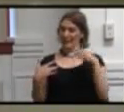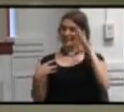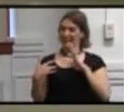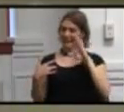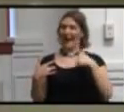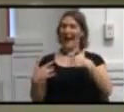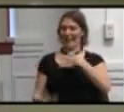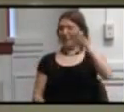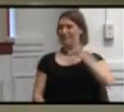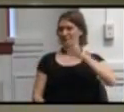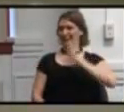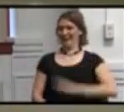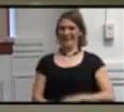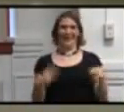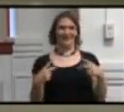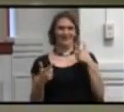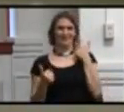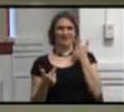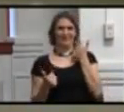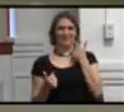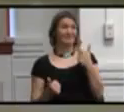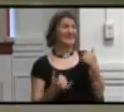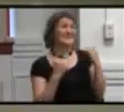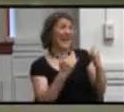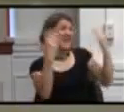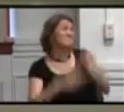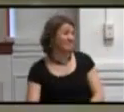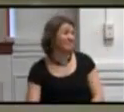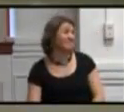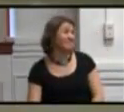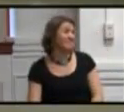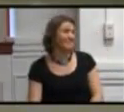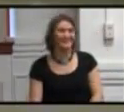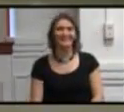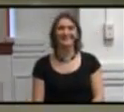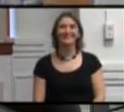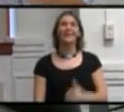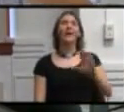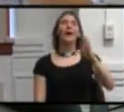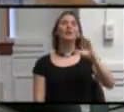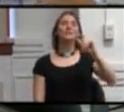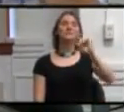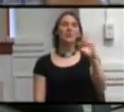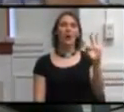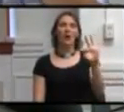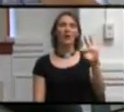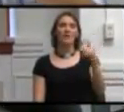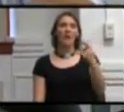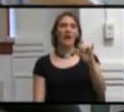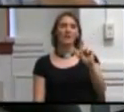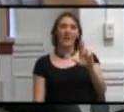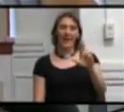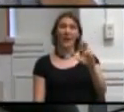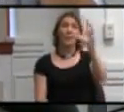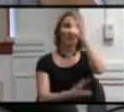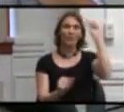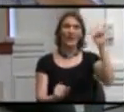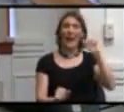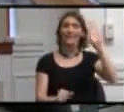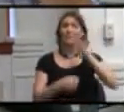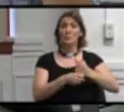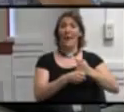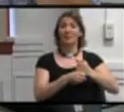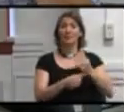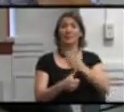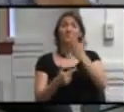I like beer. We do too. I'm Christophe Gagne. I'm the president and brewmaster. And